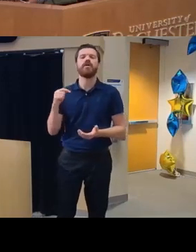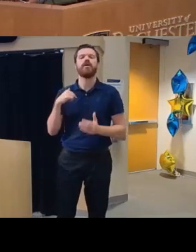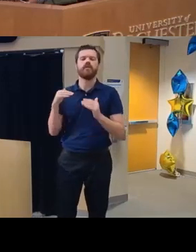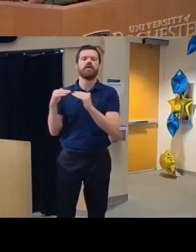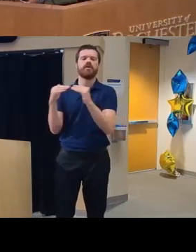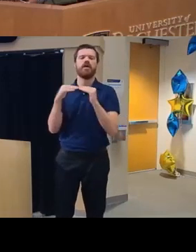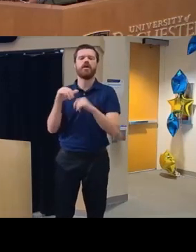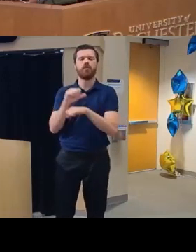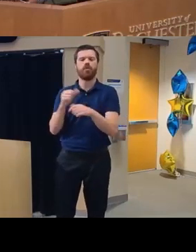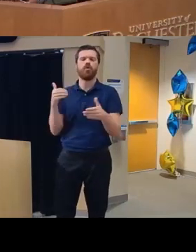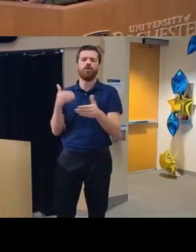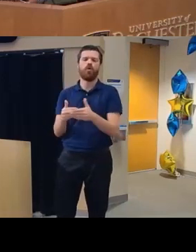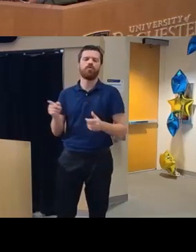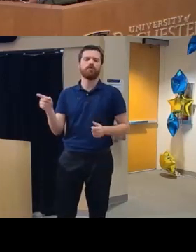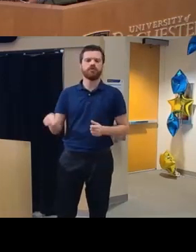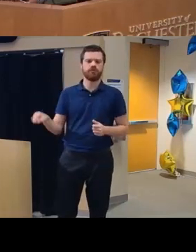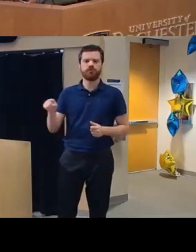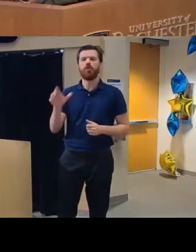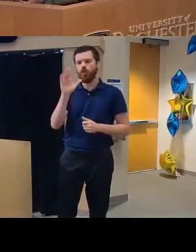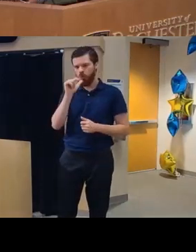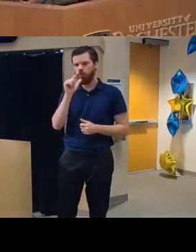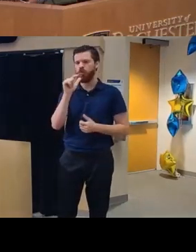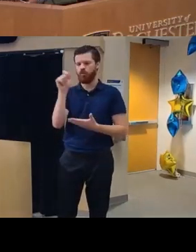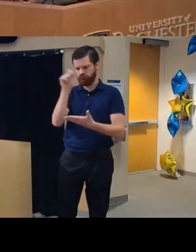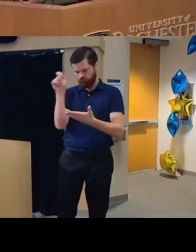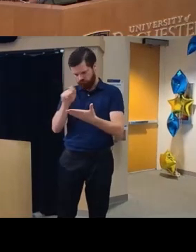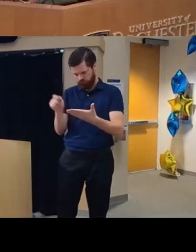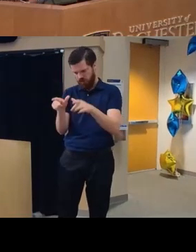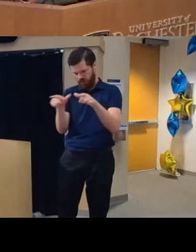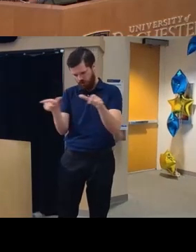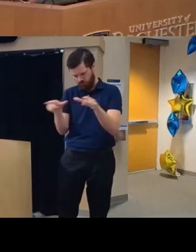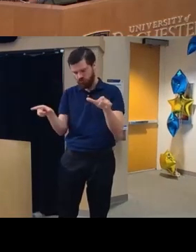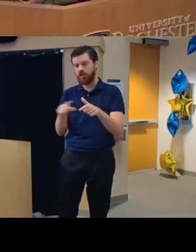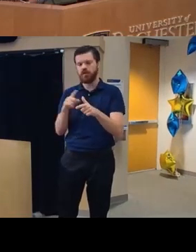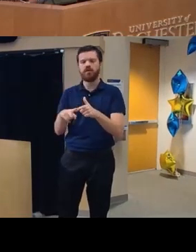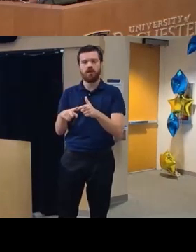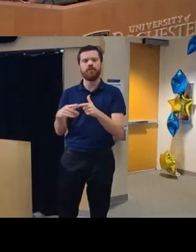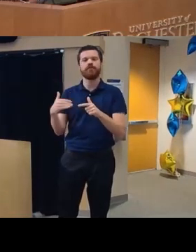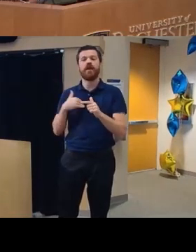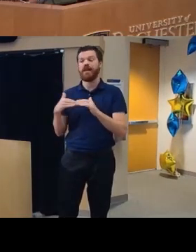that I work closely with that scripted the language, and then we did